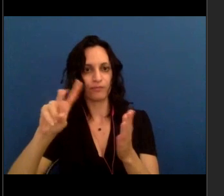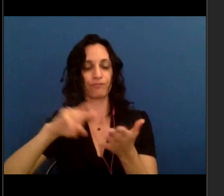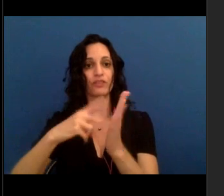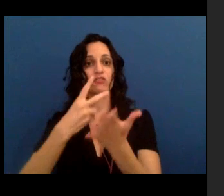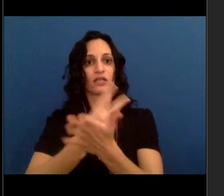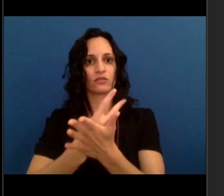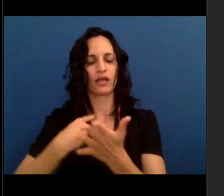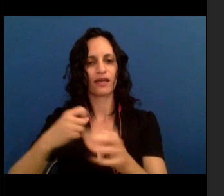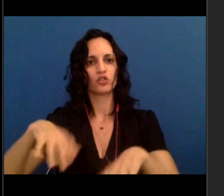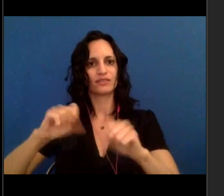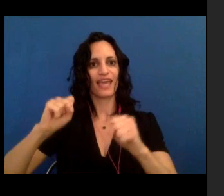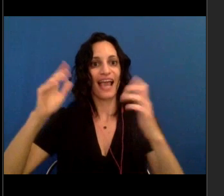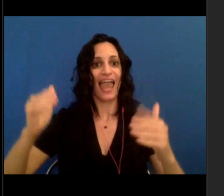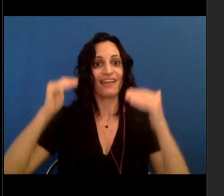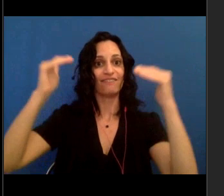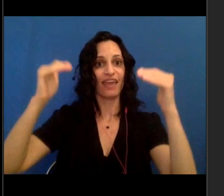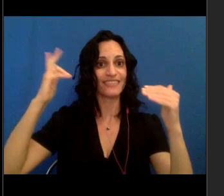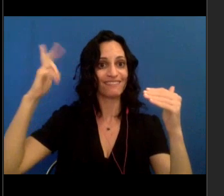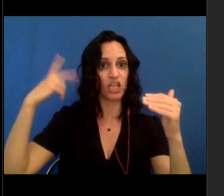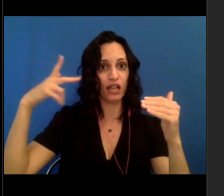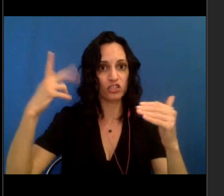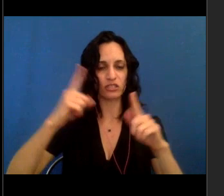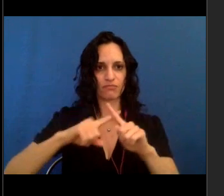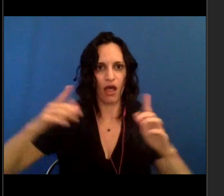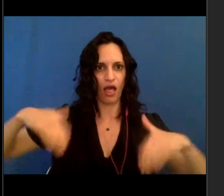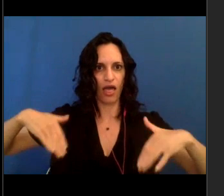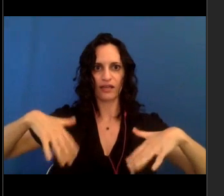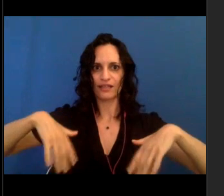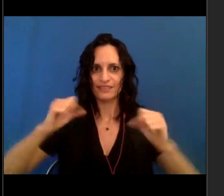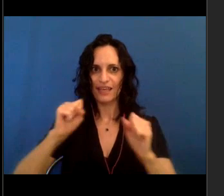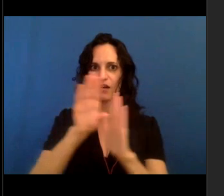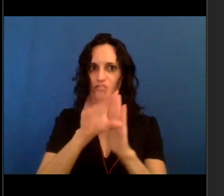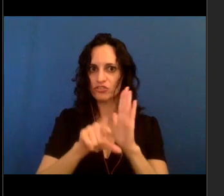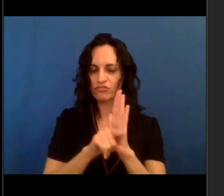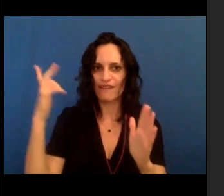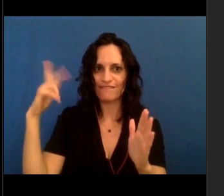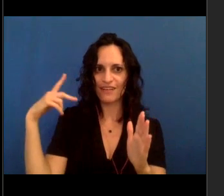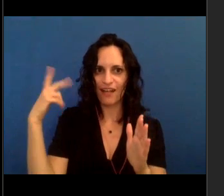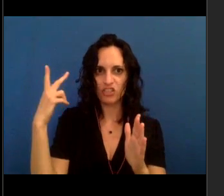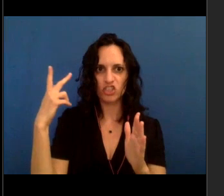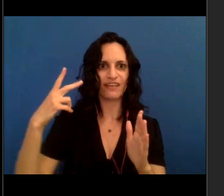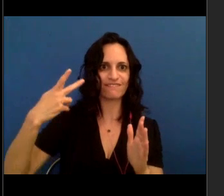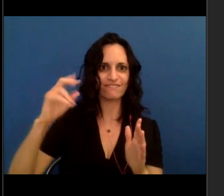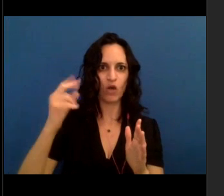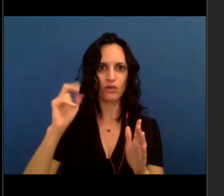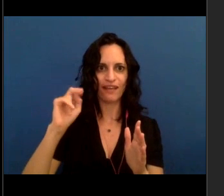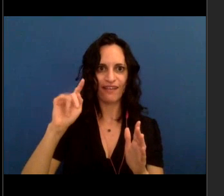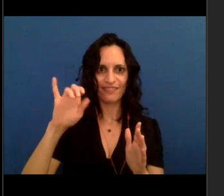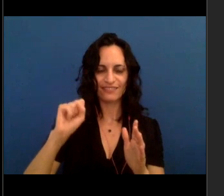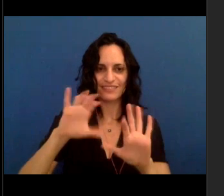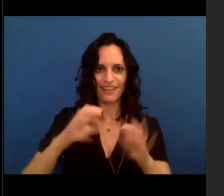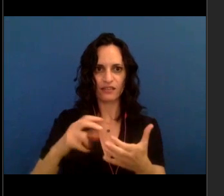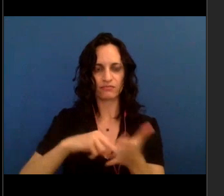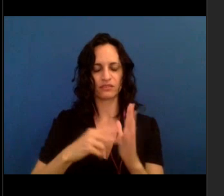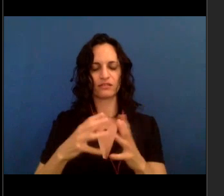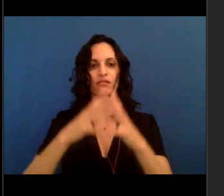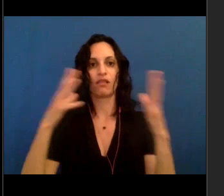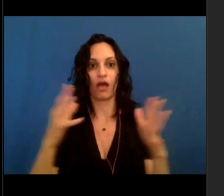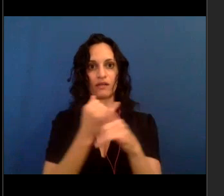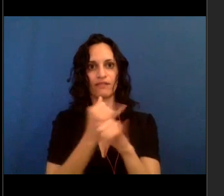advanced phonology course without having ever taken an undergraduate phonetics or phonology course, which meant I was doing a lot of independent study